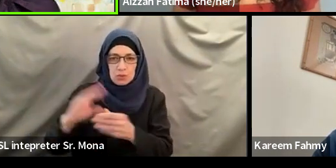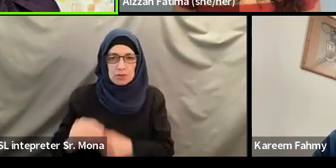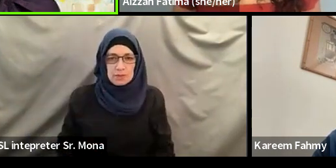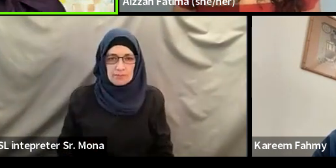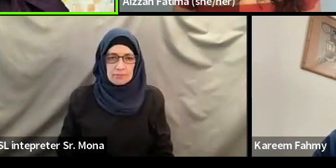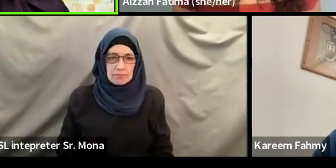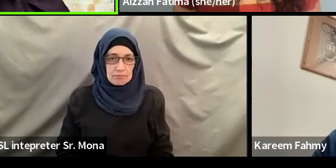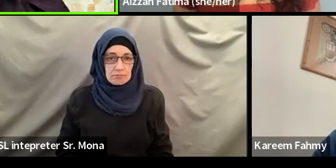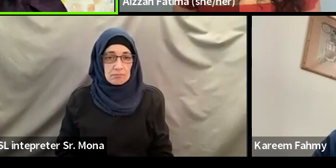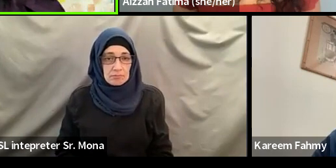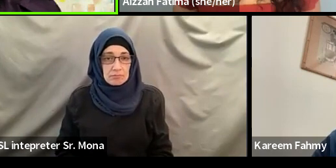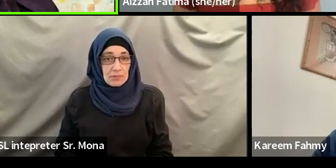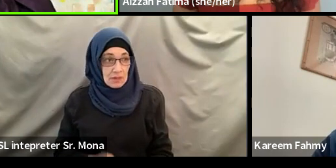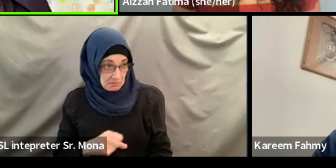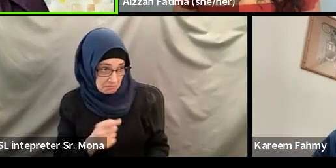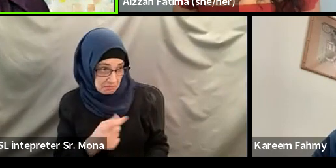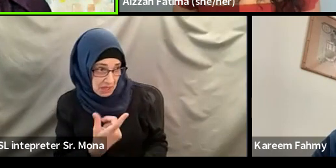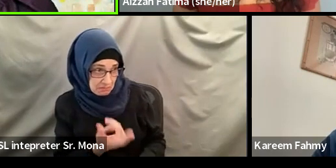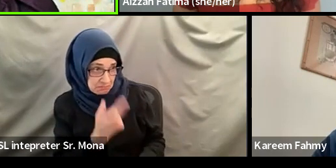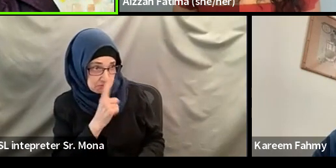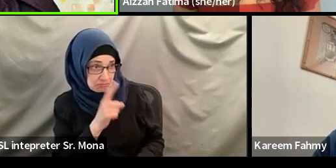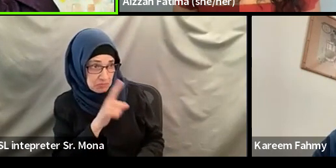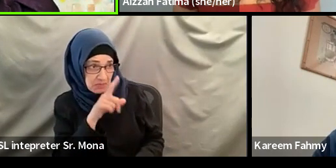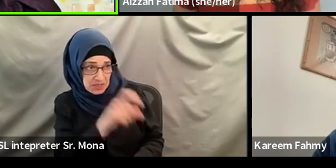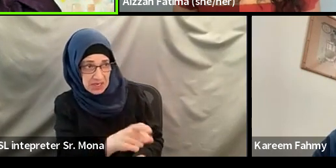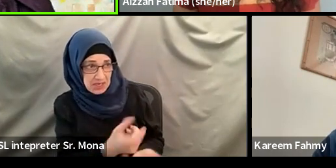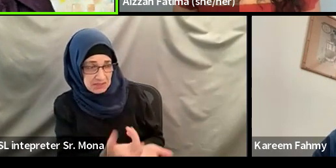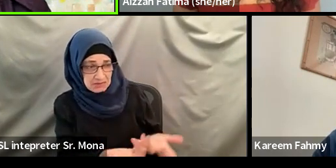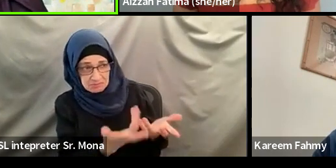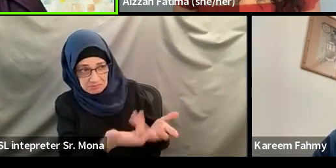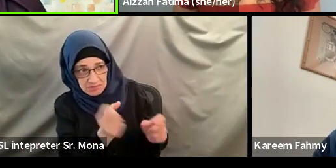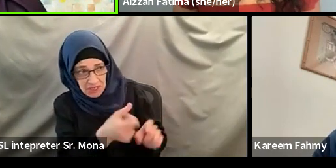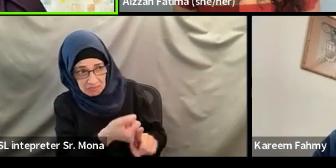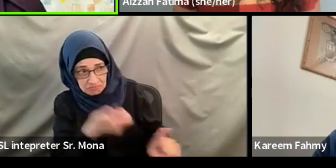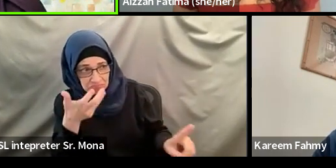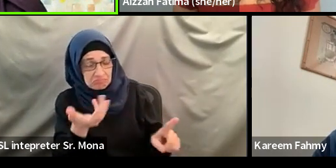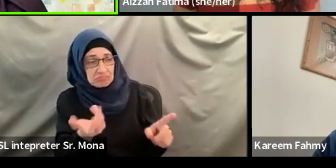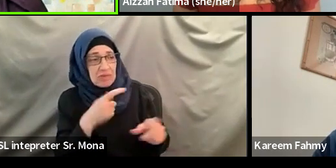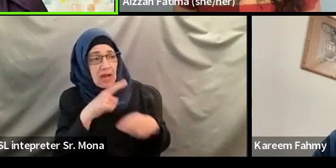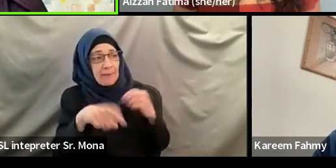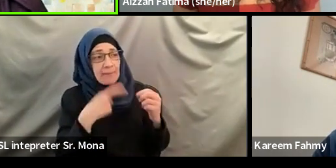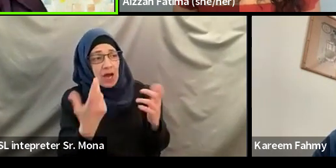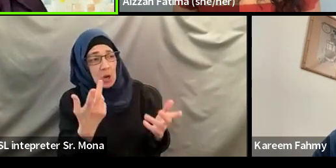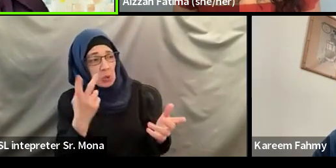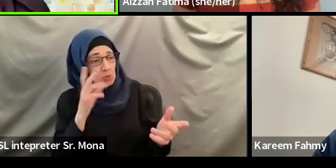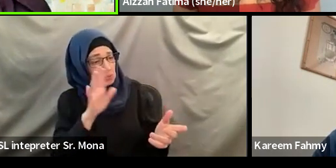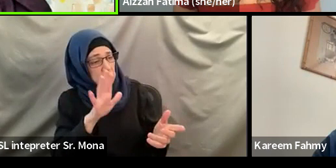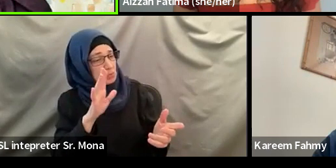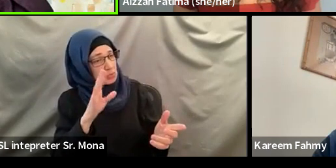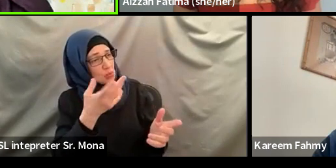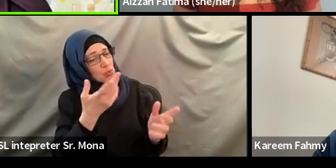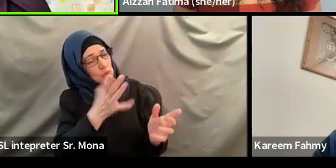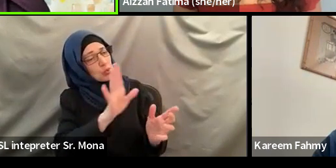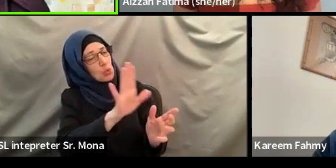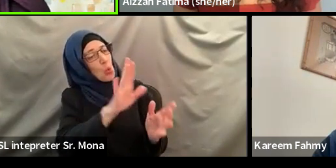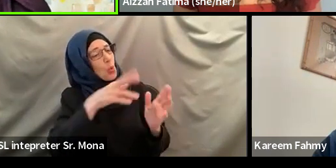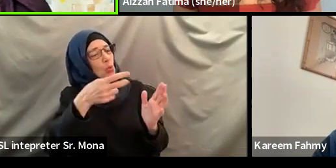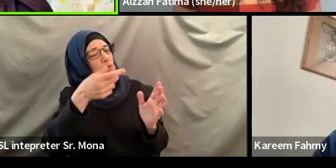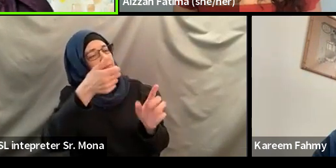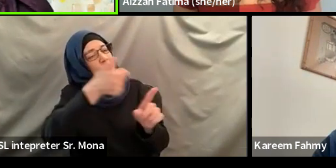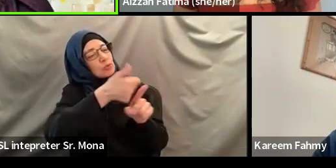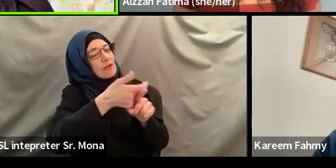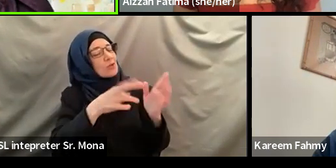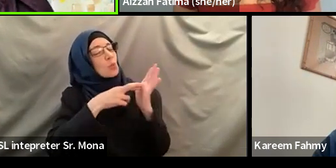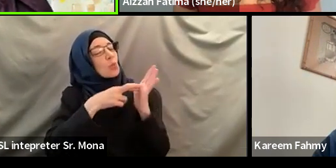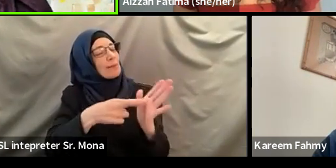Yes, could I actually ask you a follow-up to that, Hamad? Where can you say more about being seen as a representative for a global population